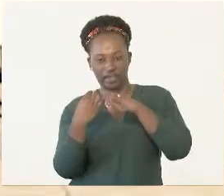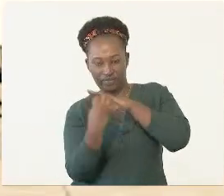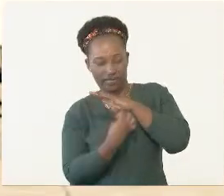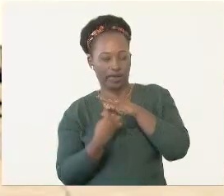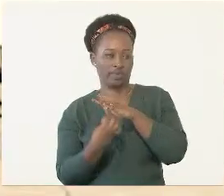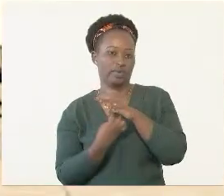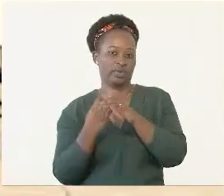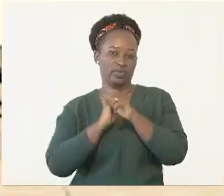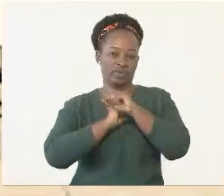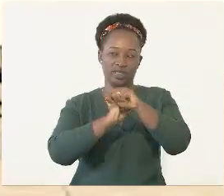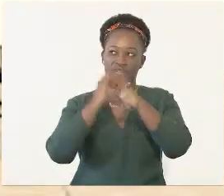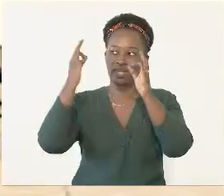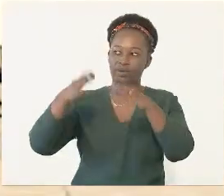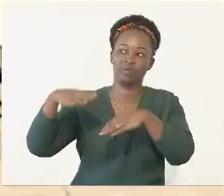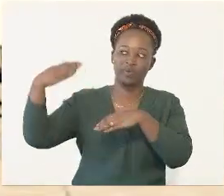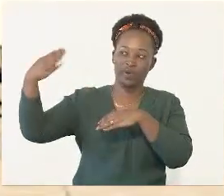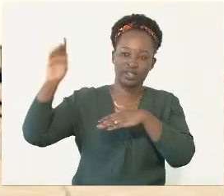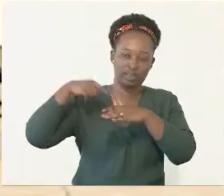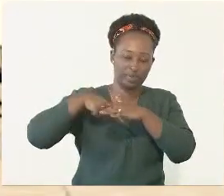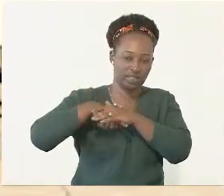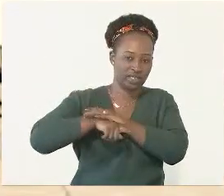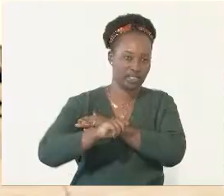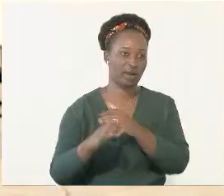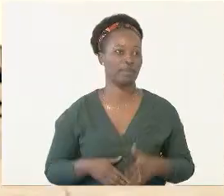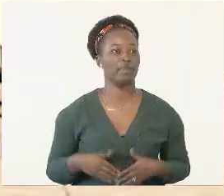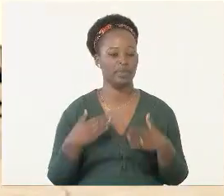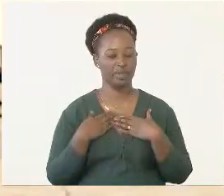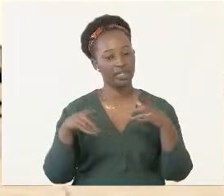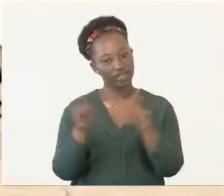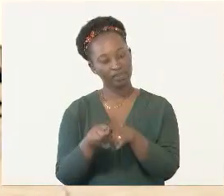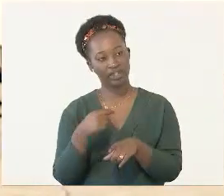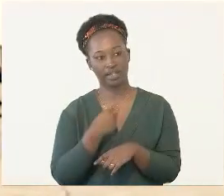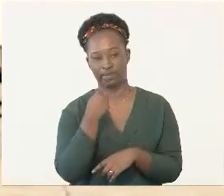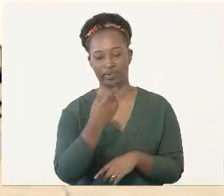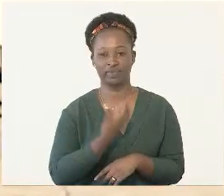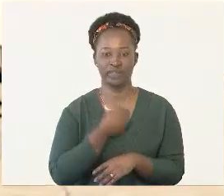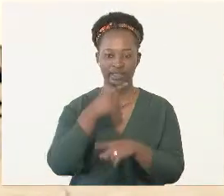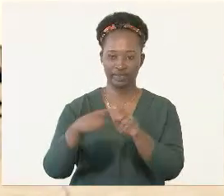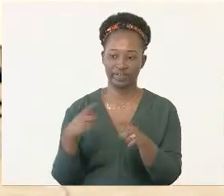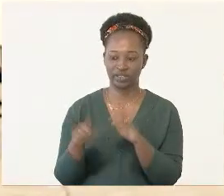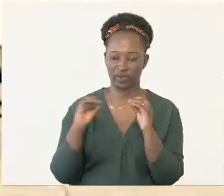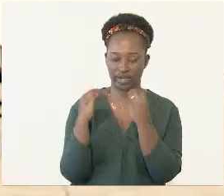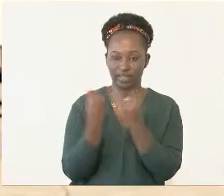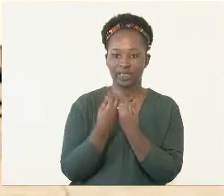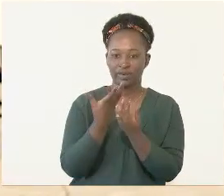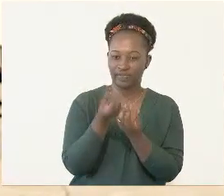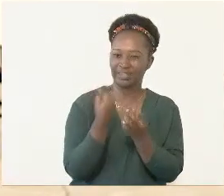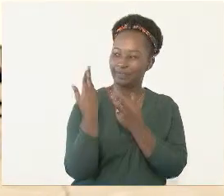influence. So, as I mentioned, we have the number of organs that plays a role